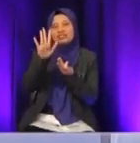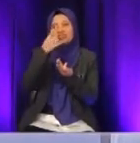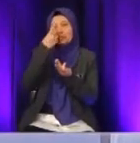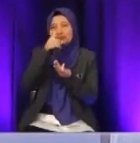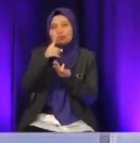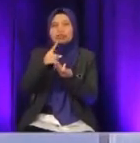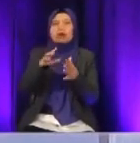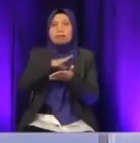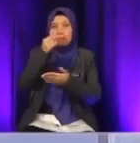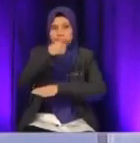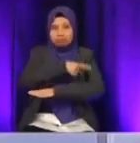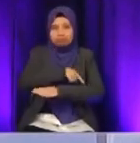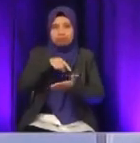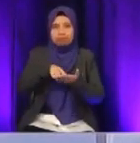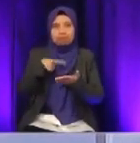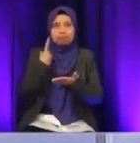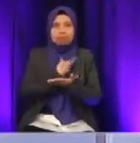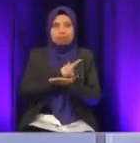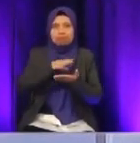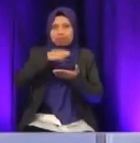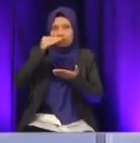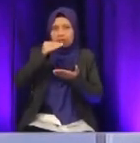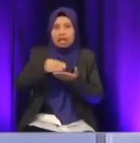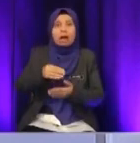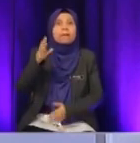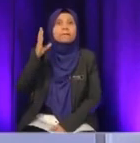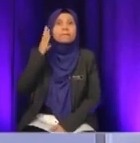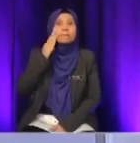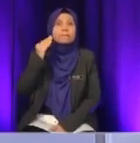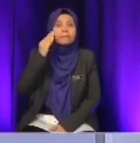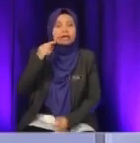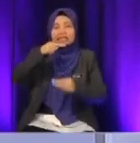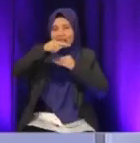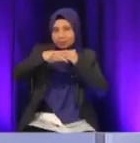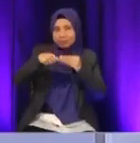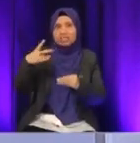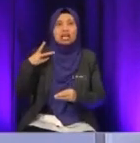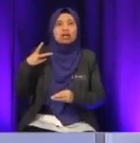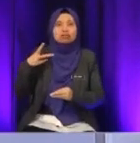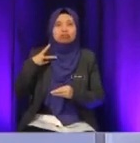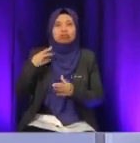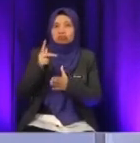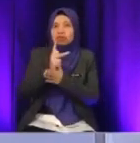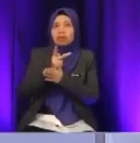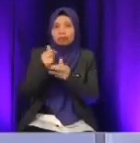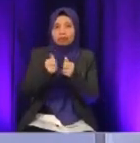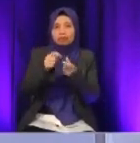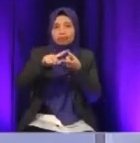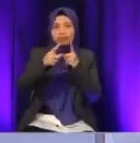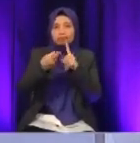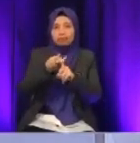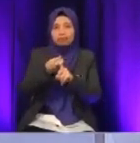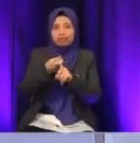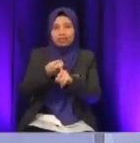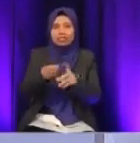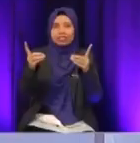aspirations. And I'm sure you thought about your experience of volunteering, right? Share it with your friends, share it with your parents as well. Let's welcome